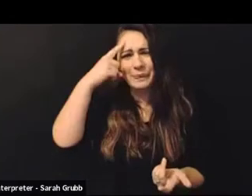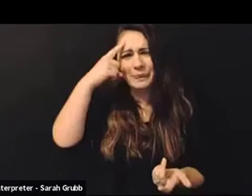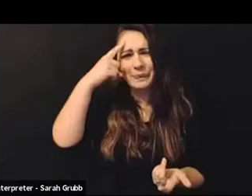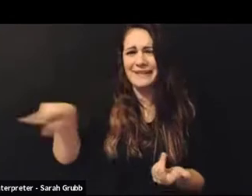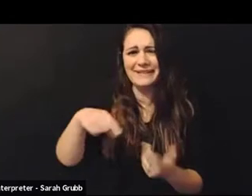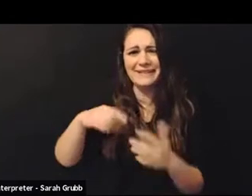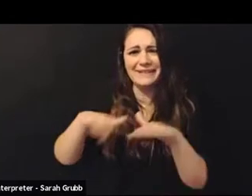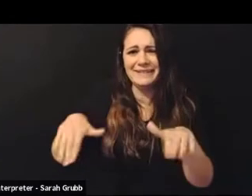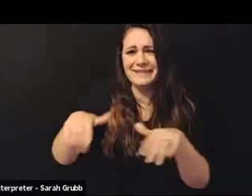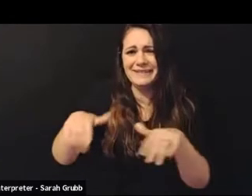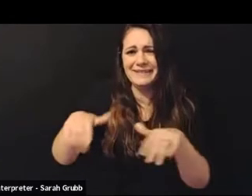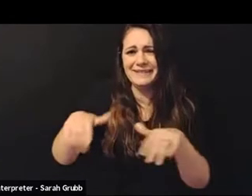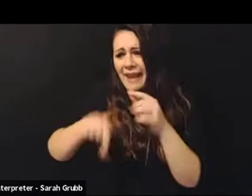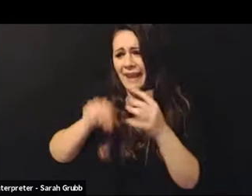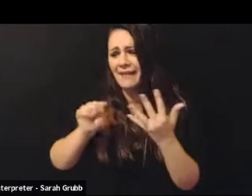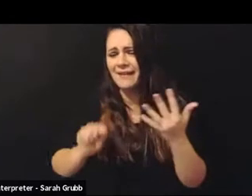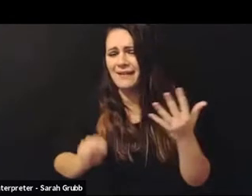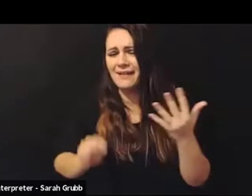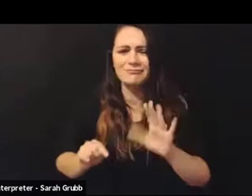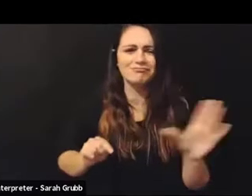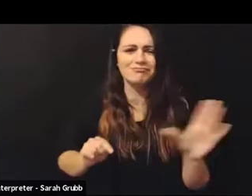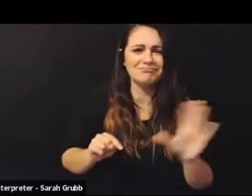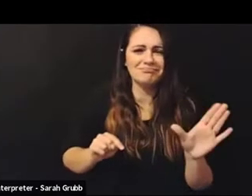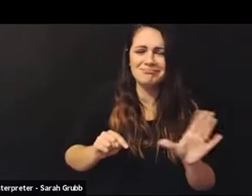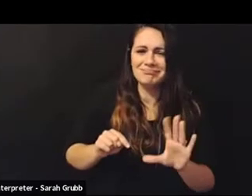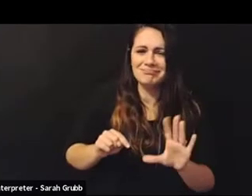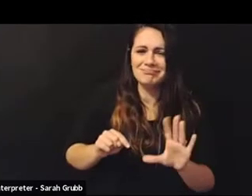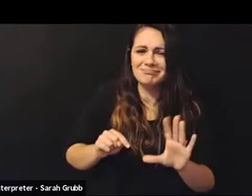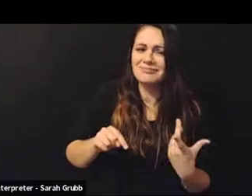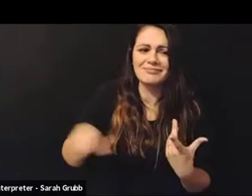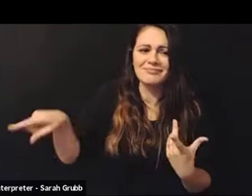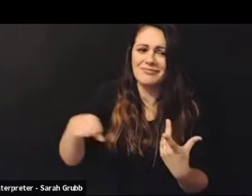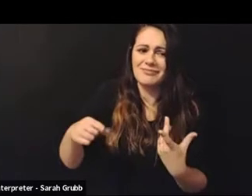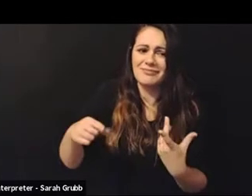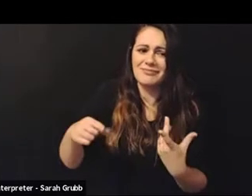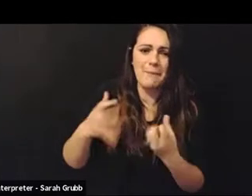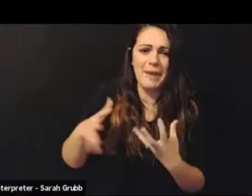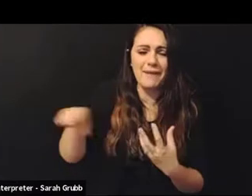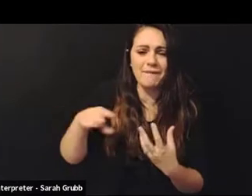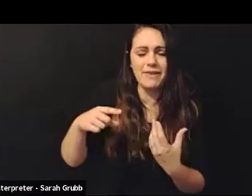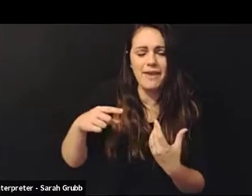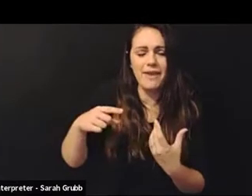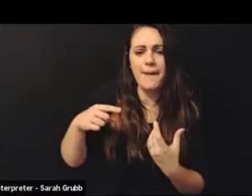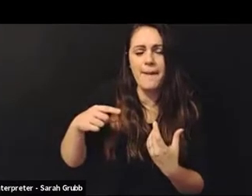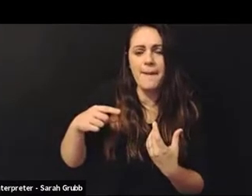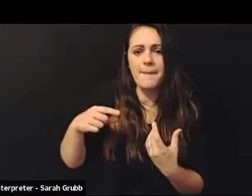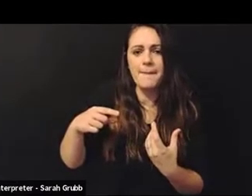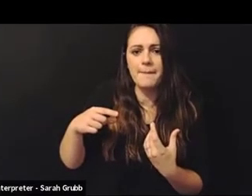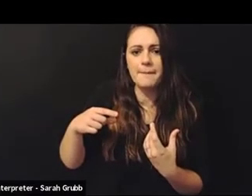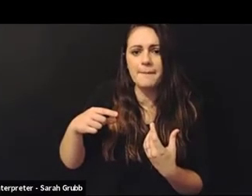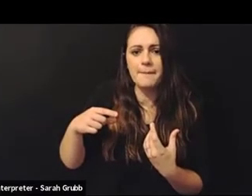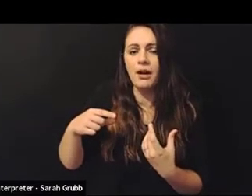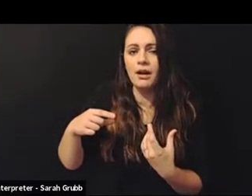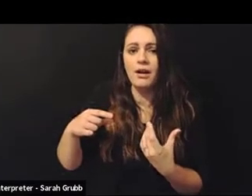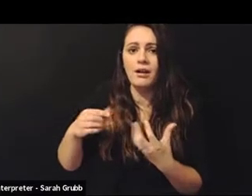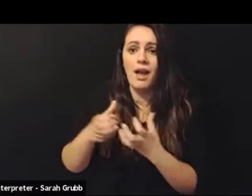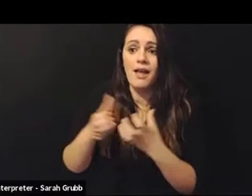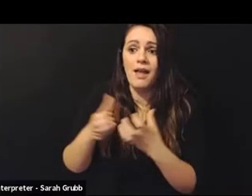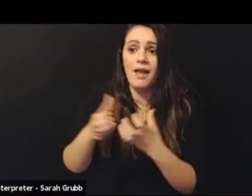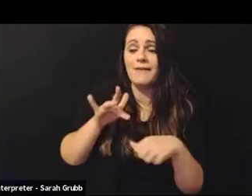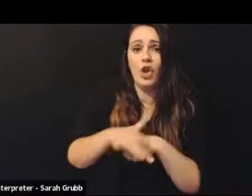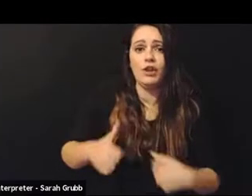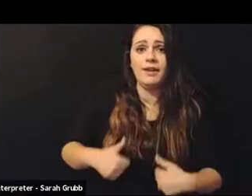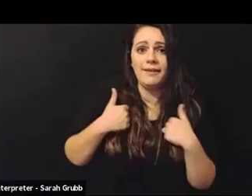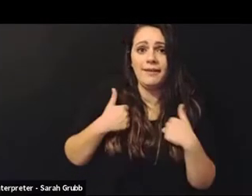soon as typically developing kids. Many of these kids, remember, spend a lot of their early years in hospitals, away from